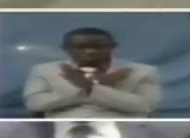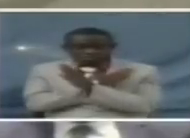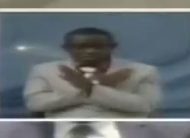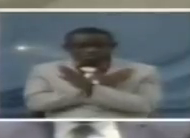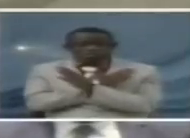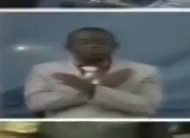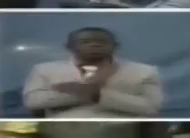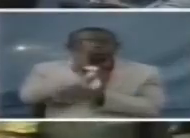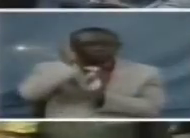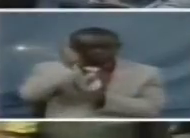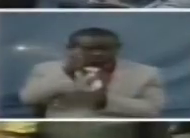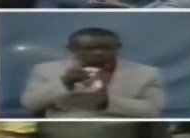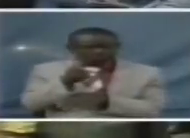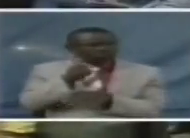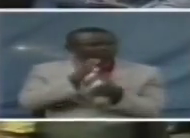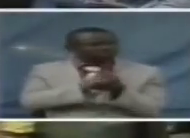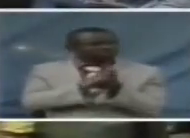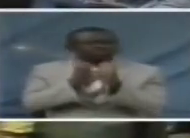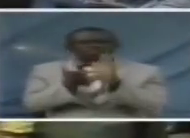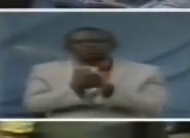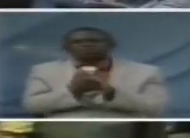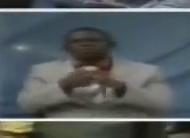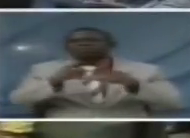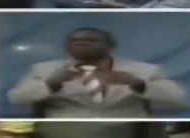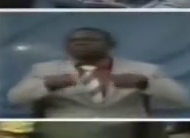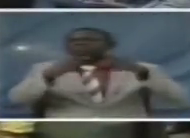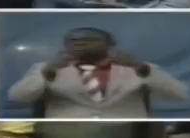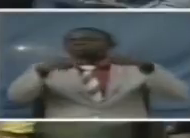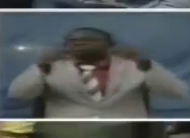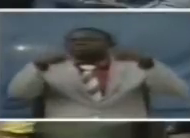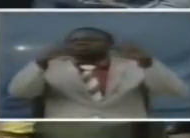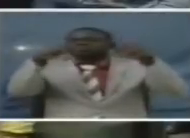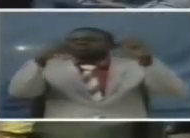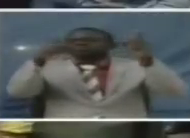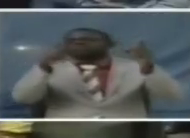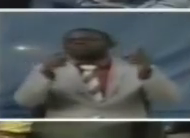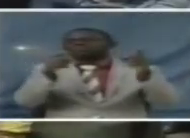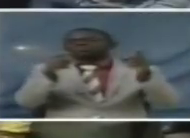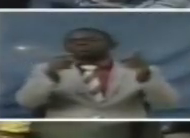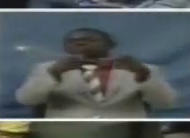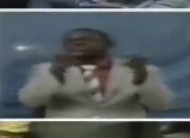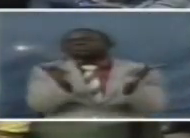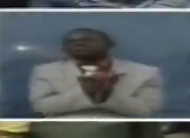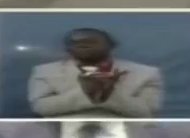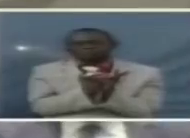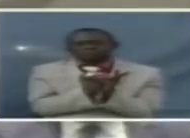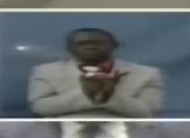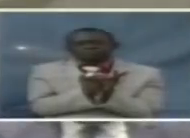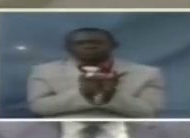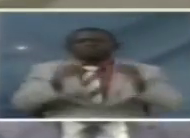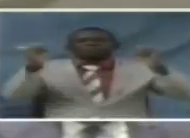we are on the path to making our great nation